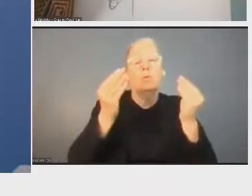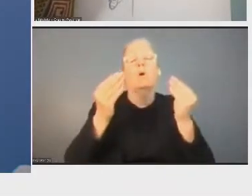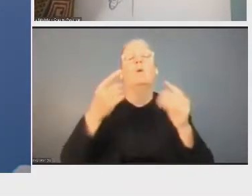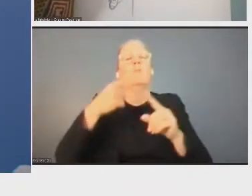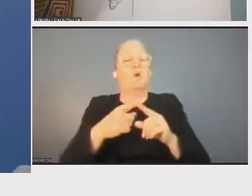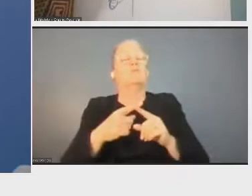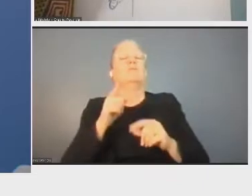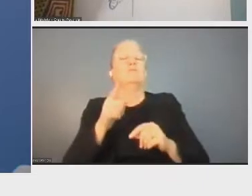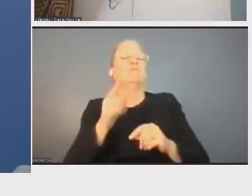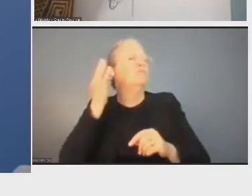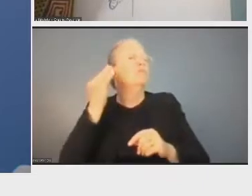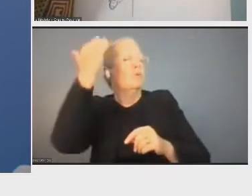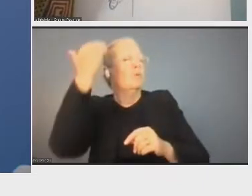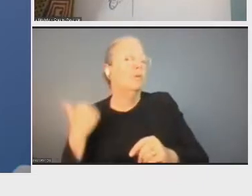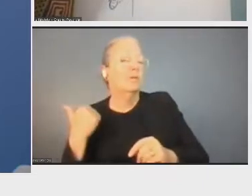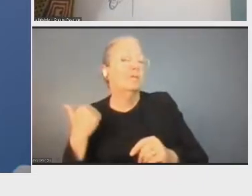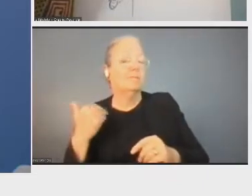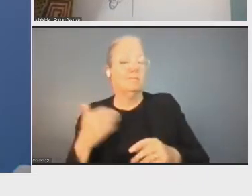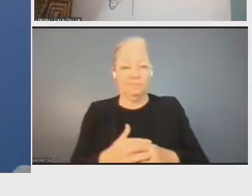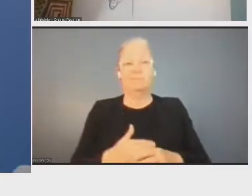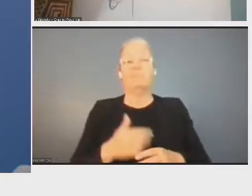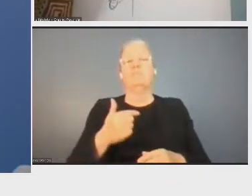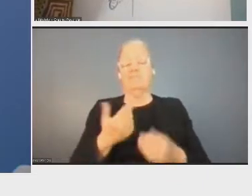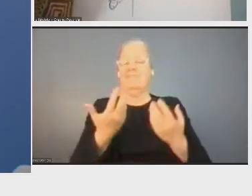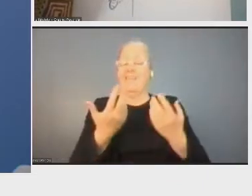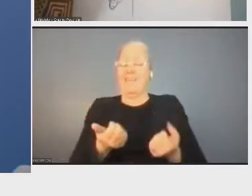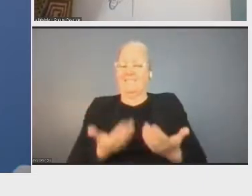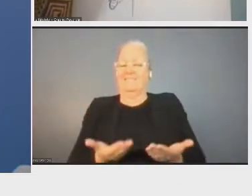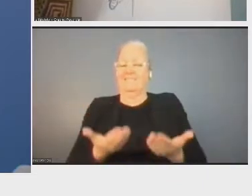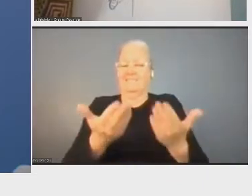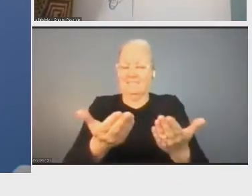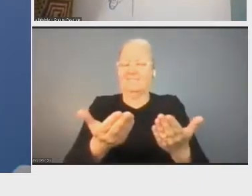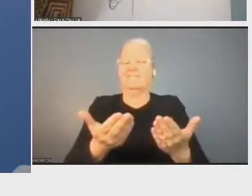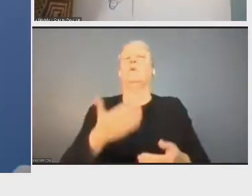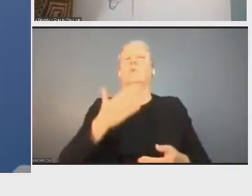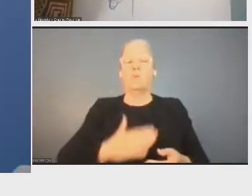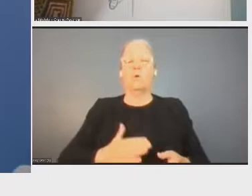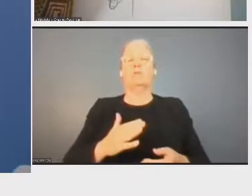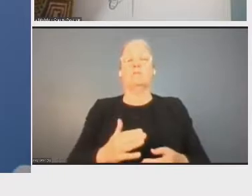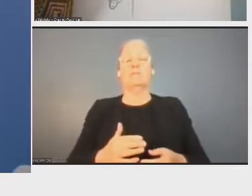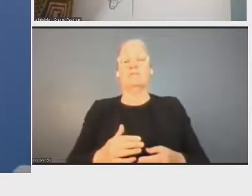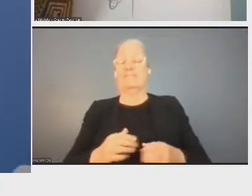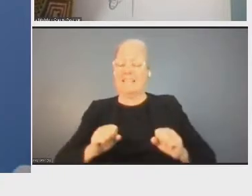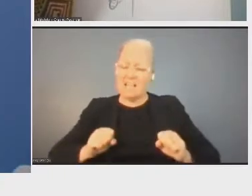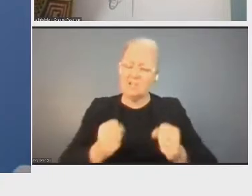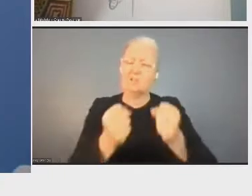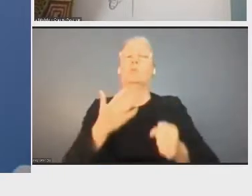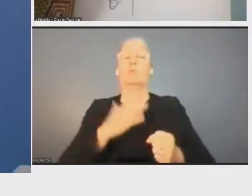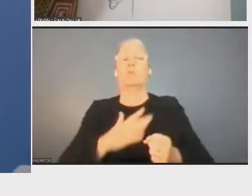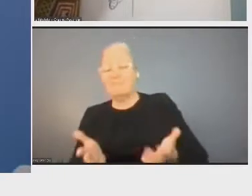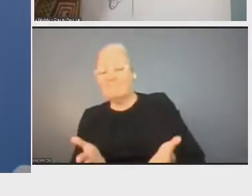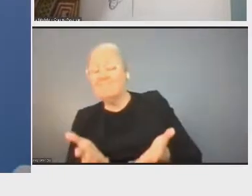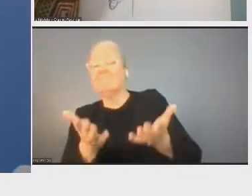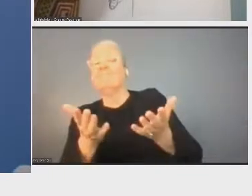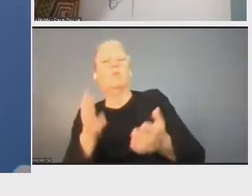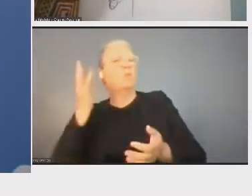target further provides a significant entry point for concerted action to advance the engagement of women